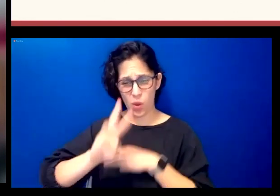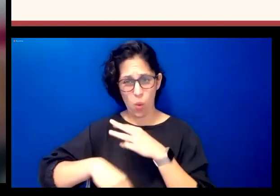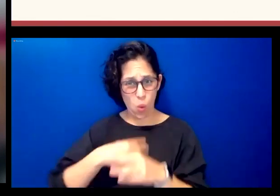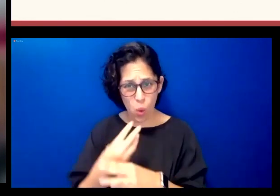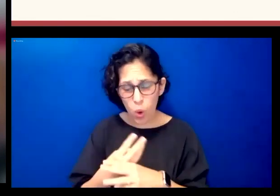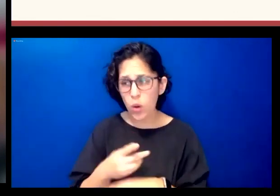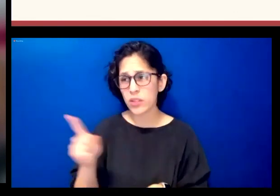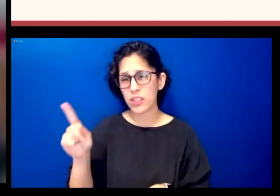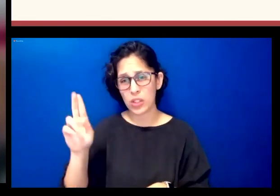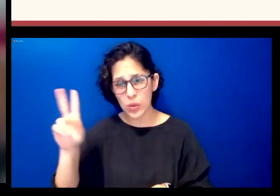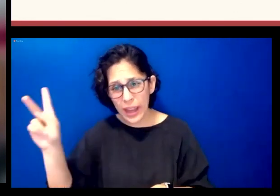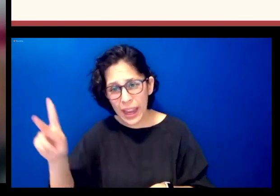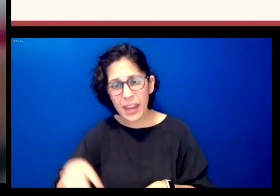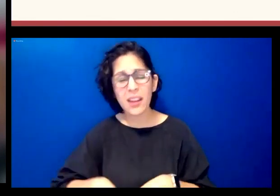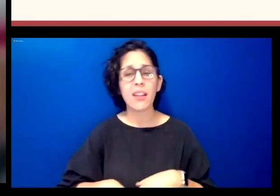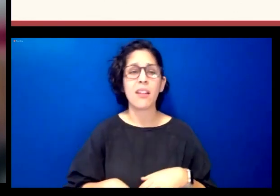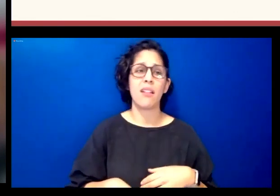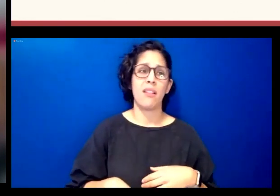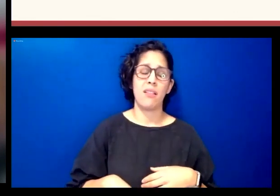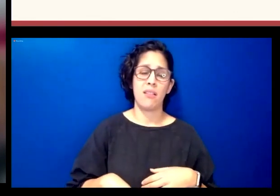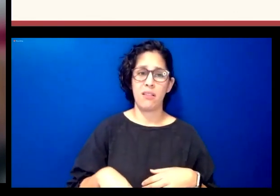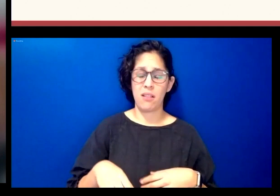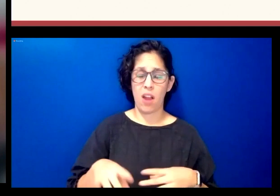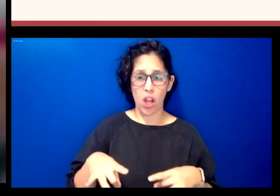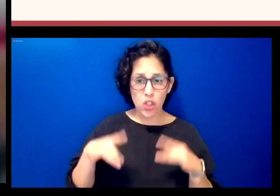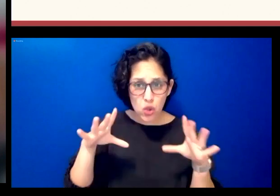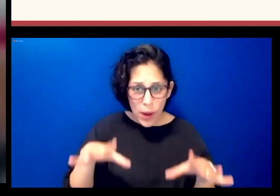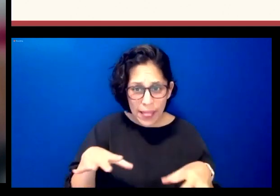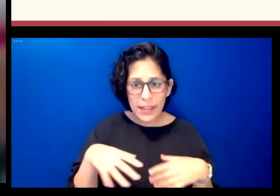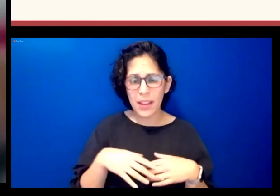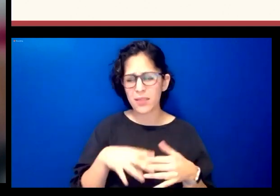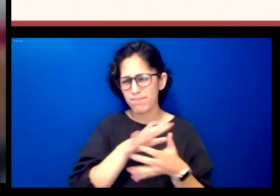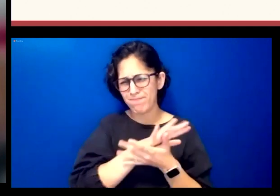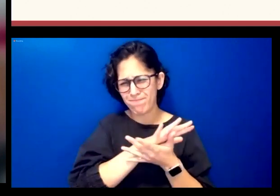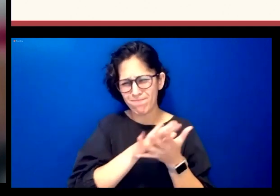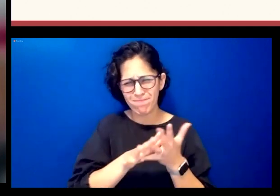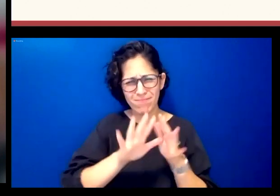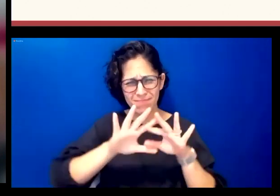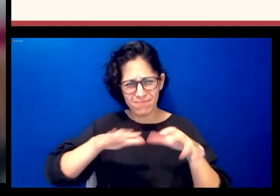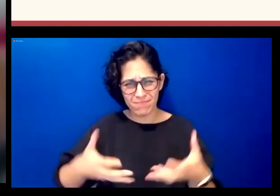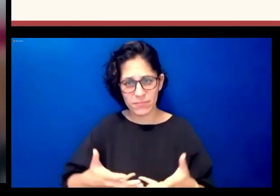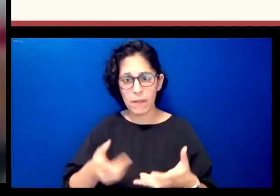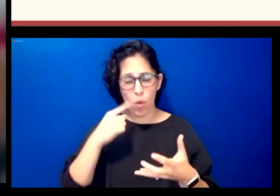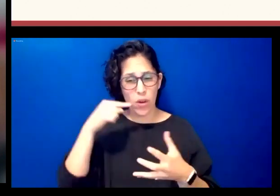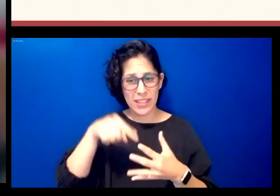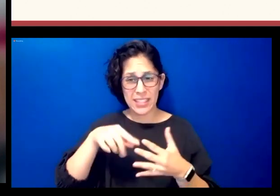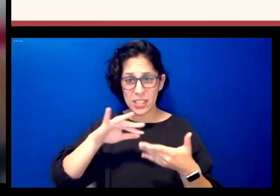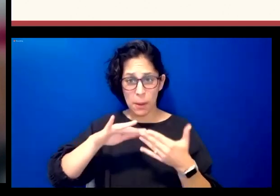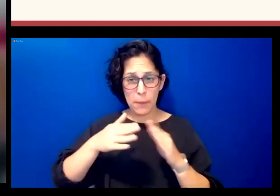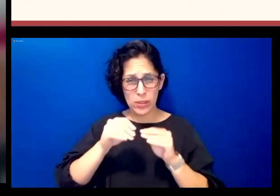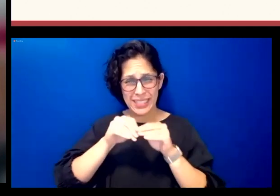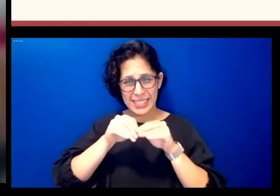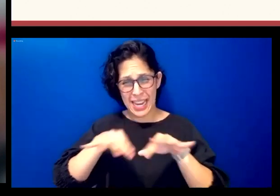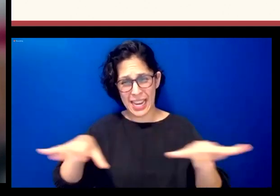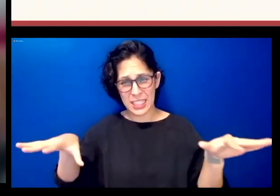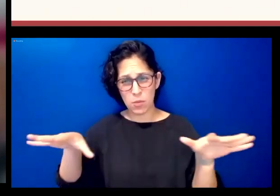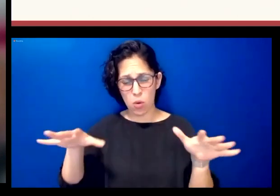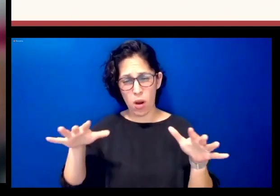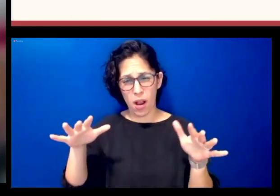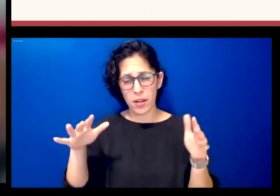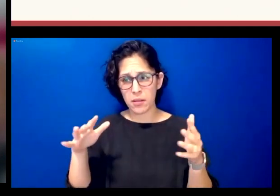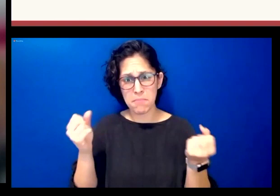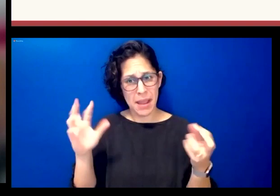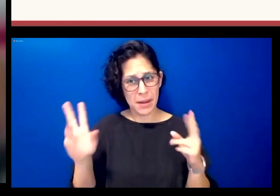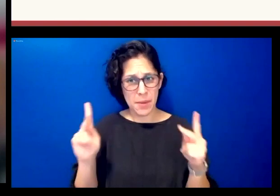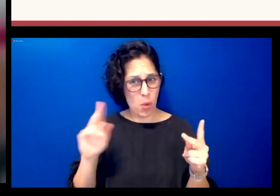Australia, and for this sort of large displaced diasporic community, many of whom have literally never